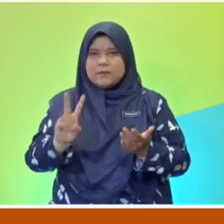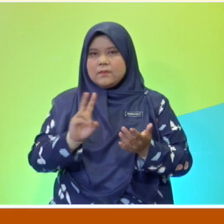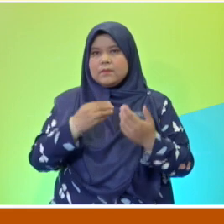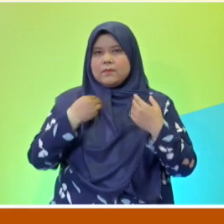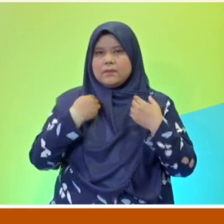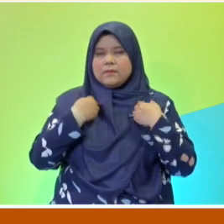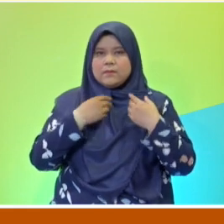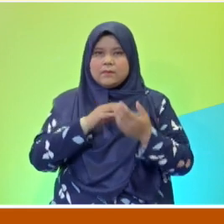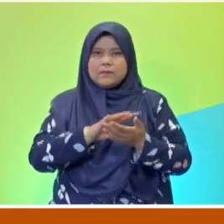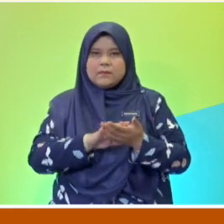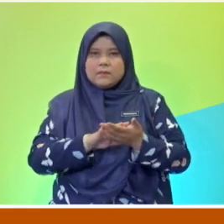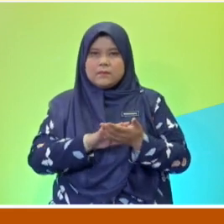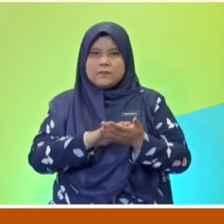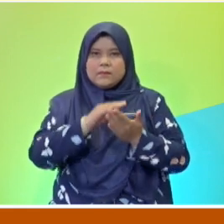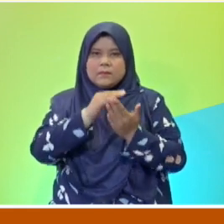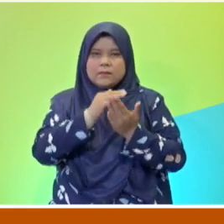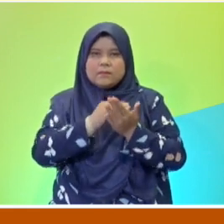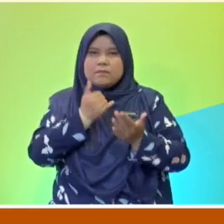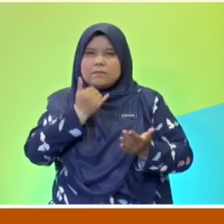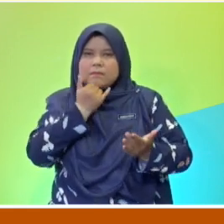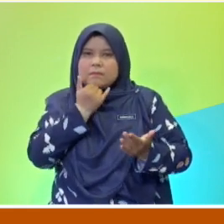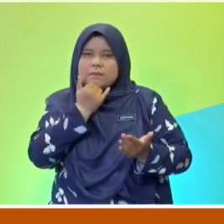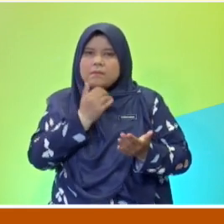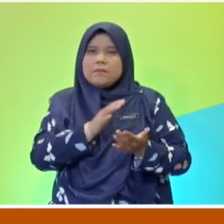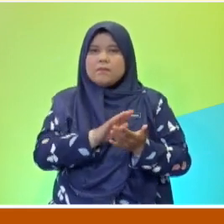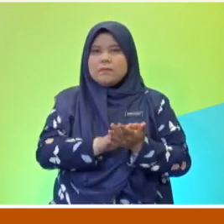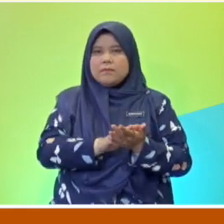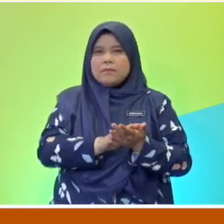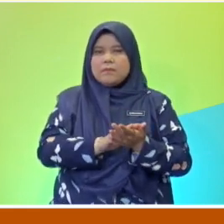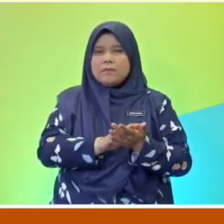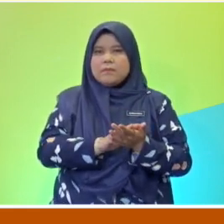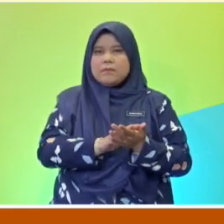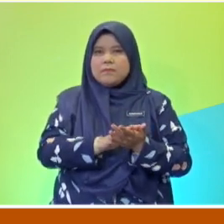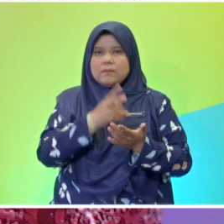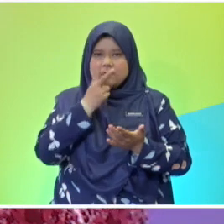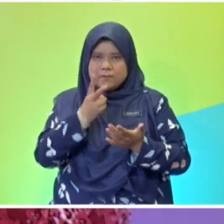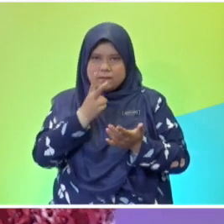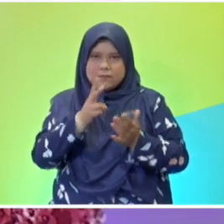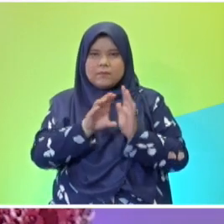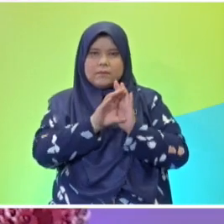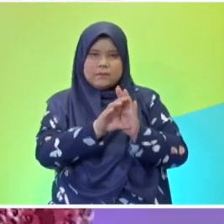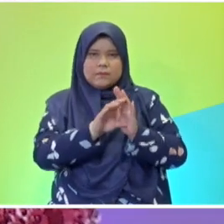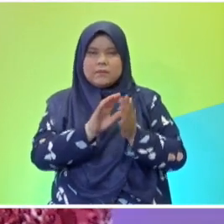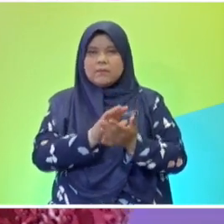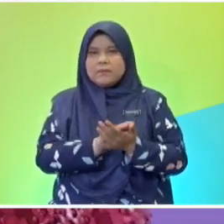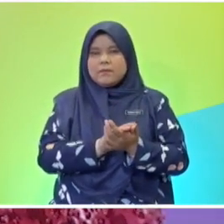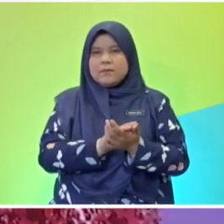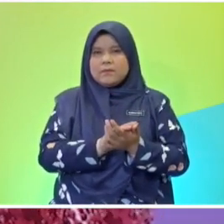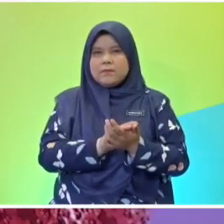are going to do error corrections. Okay, so let's look at the sample item now, Chris.